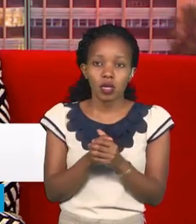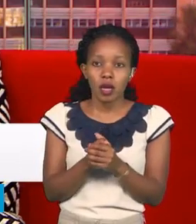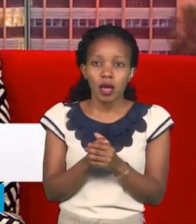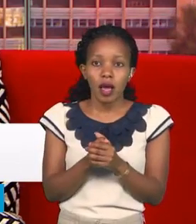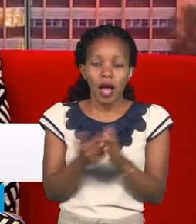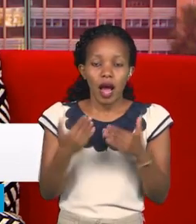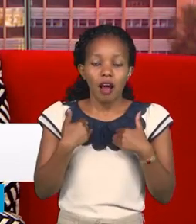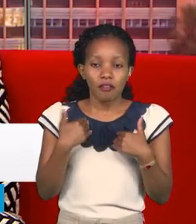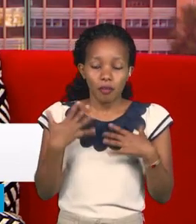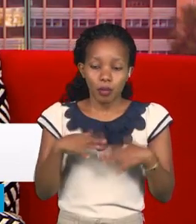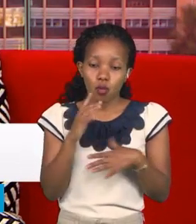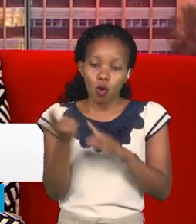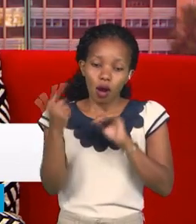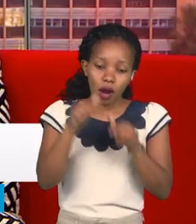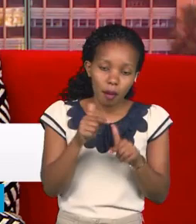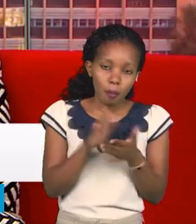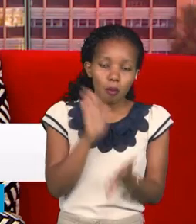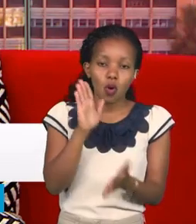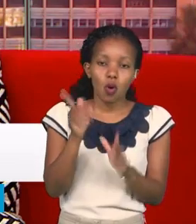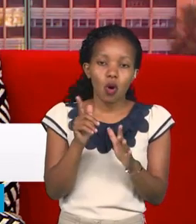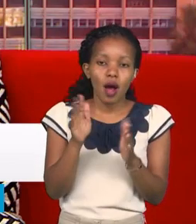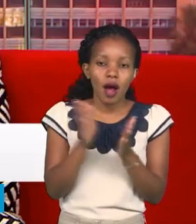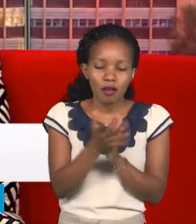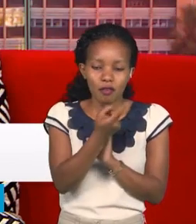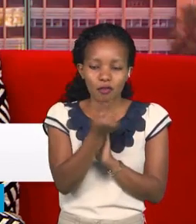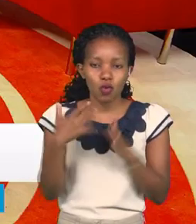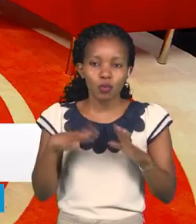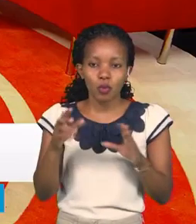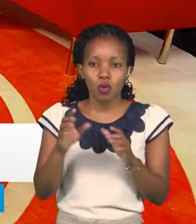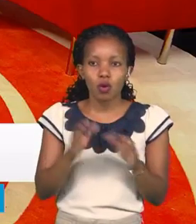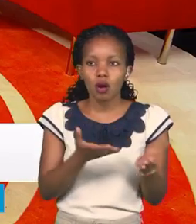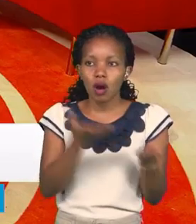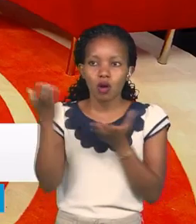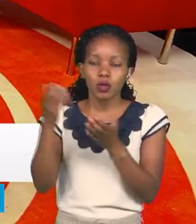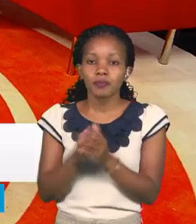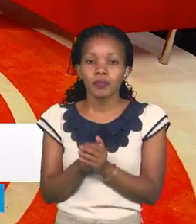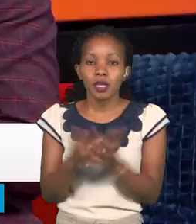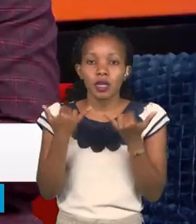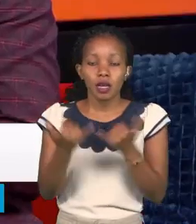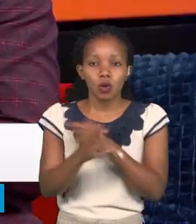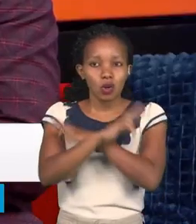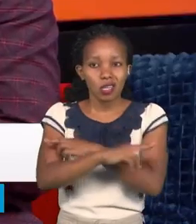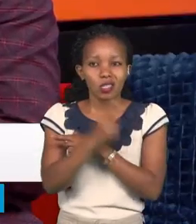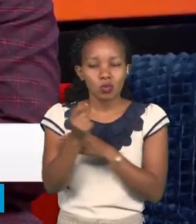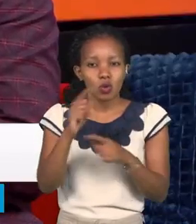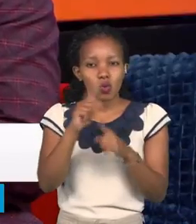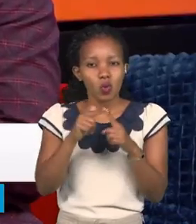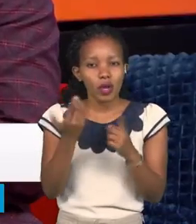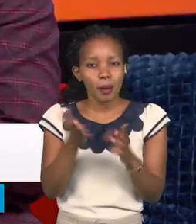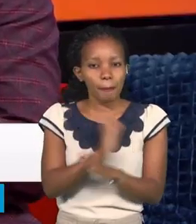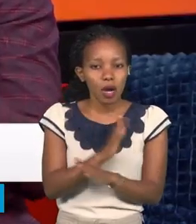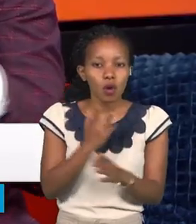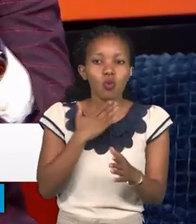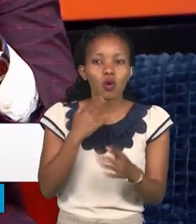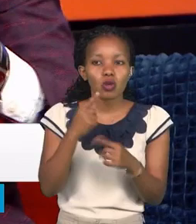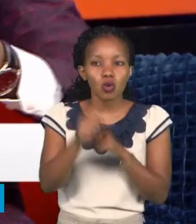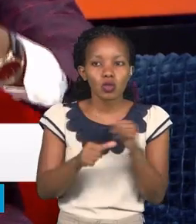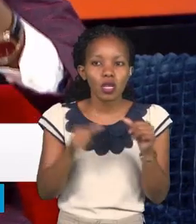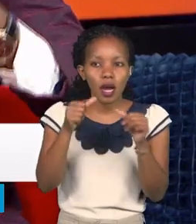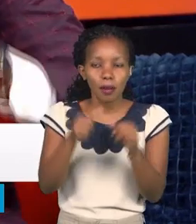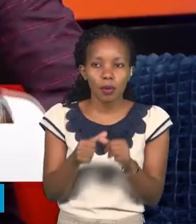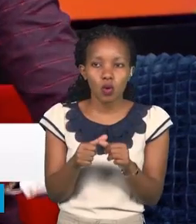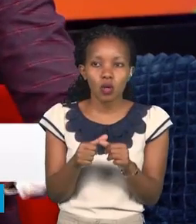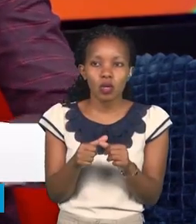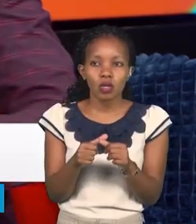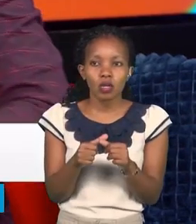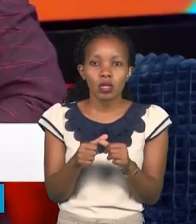having more people traveling inside so that very less people travel outside. We're taking a short break now. When you come back, you want to talk about now the art of